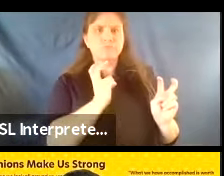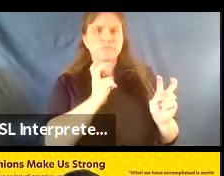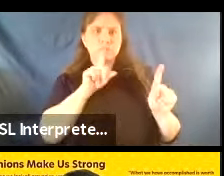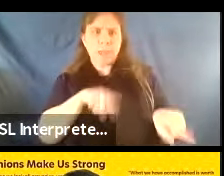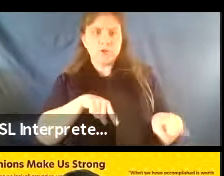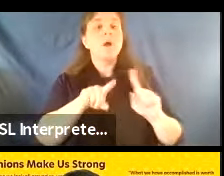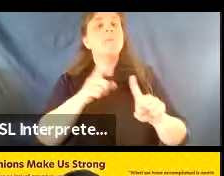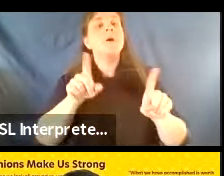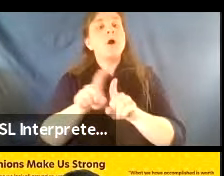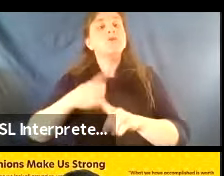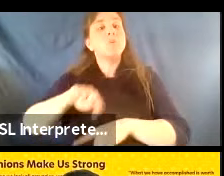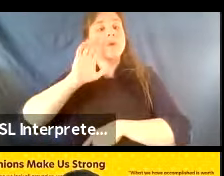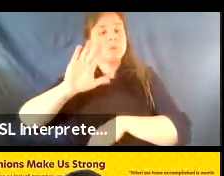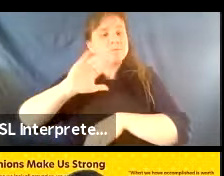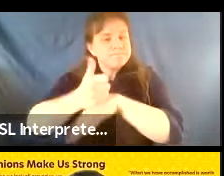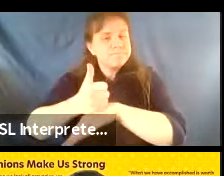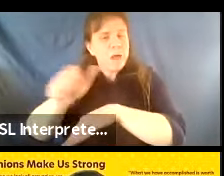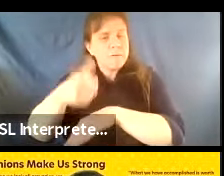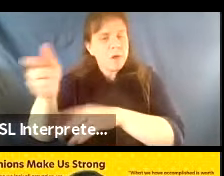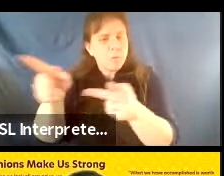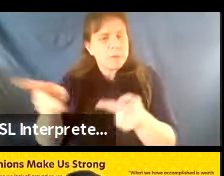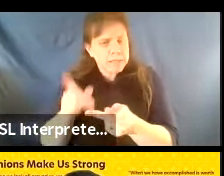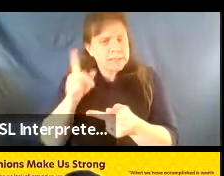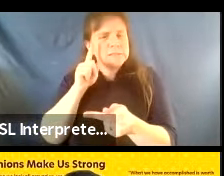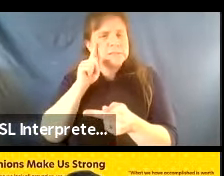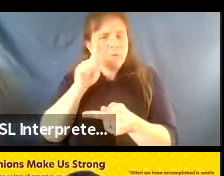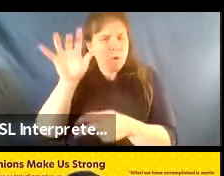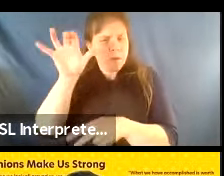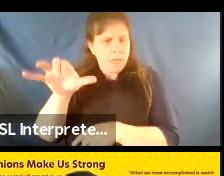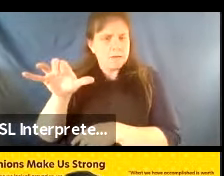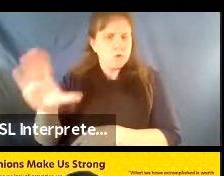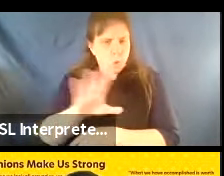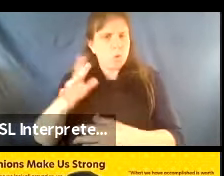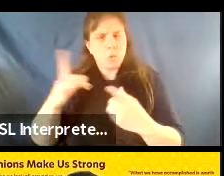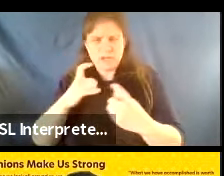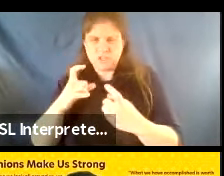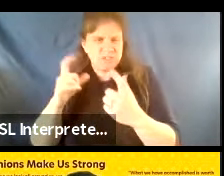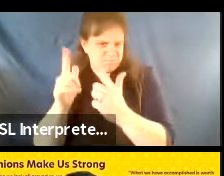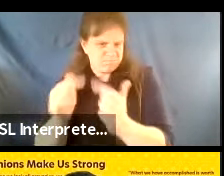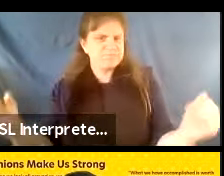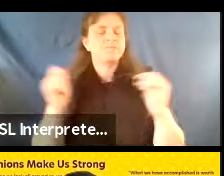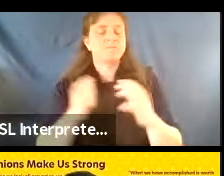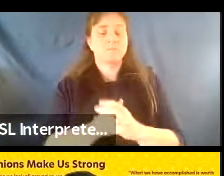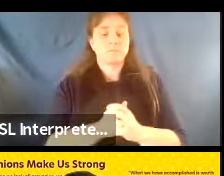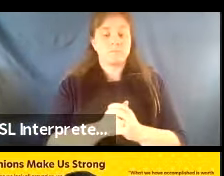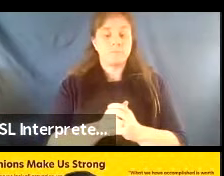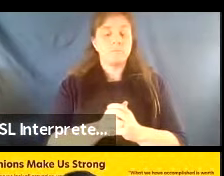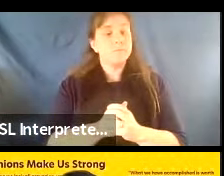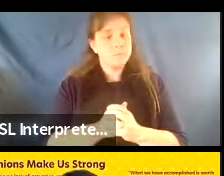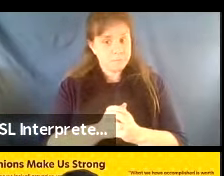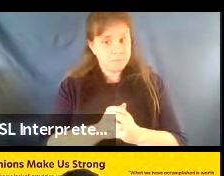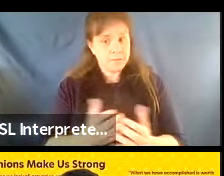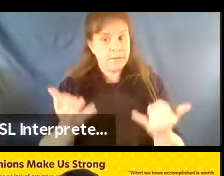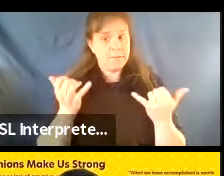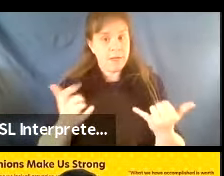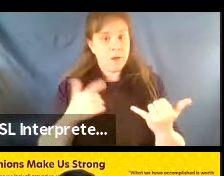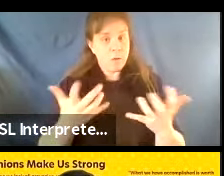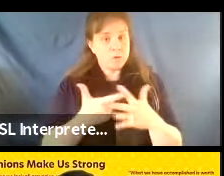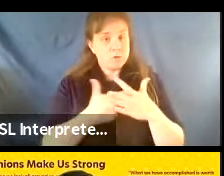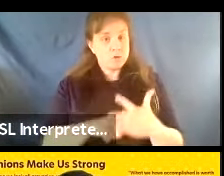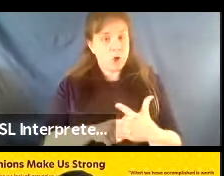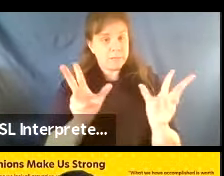that. And so with that, I want to start off the